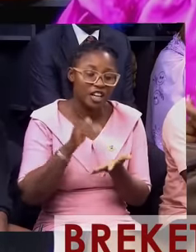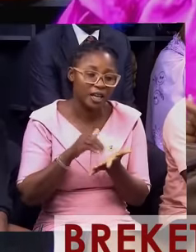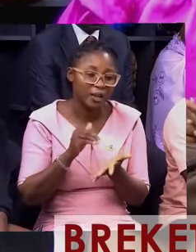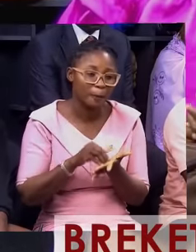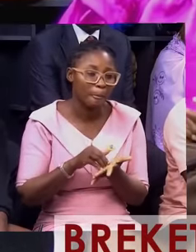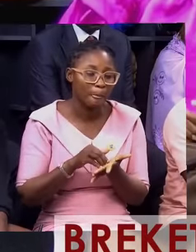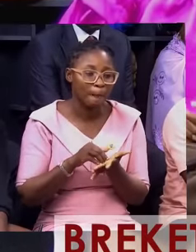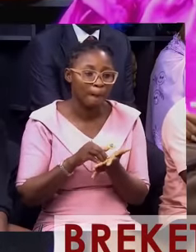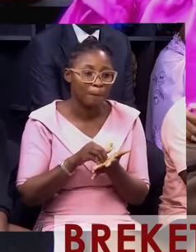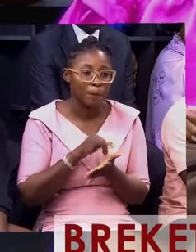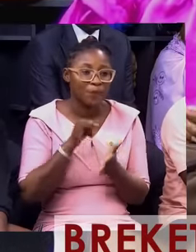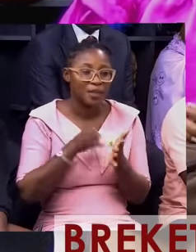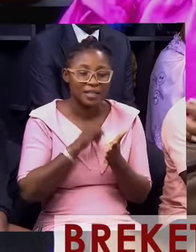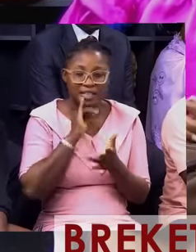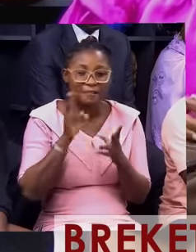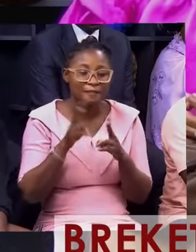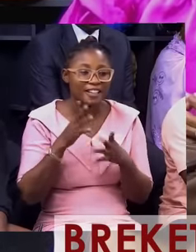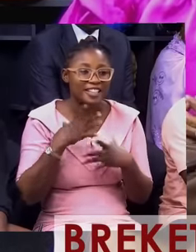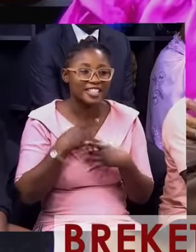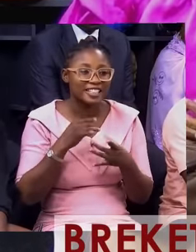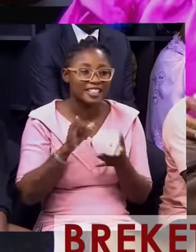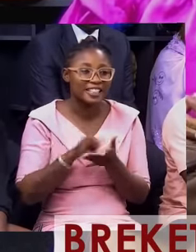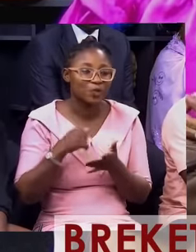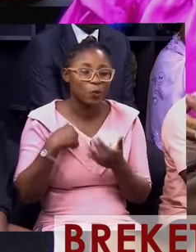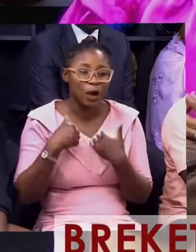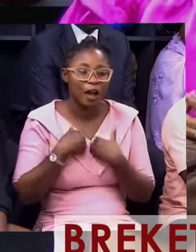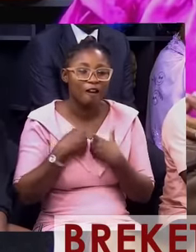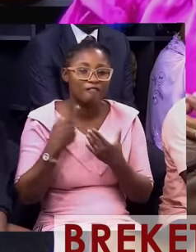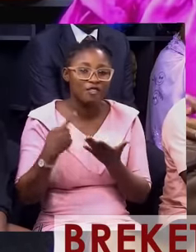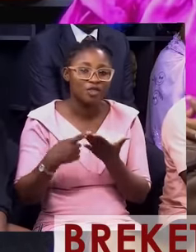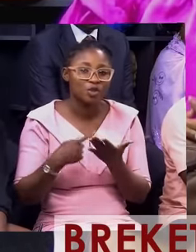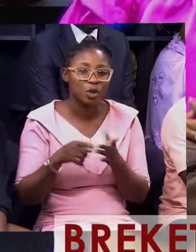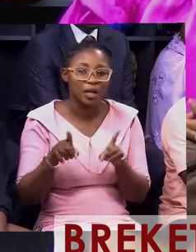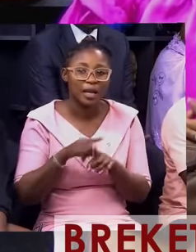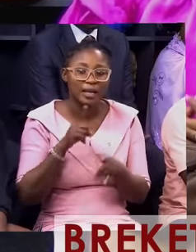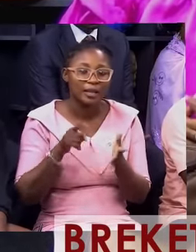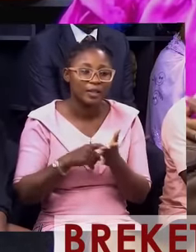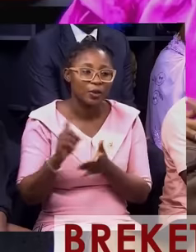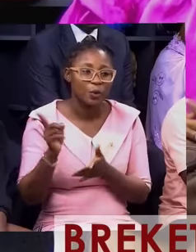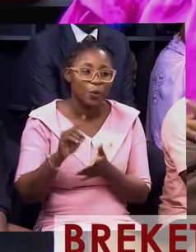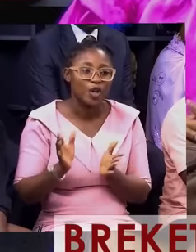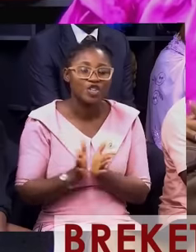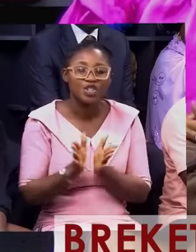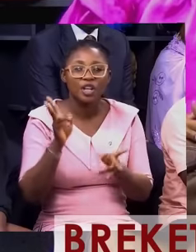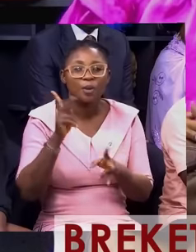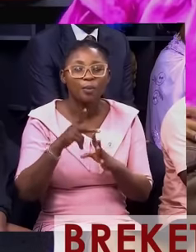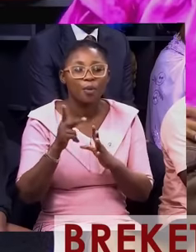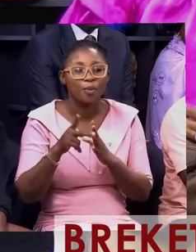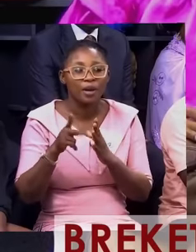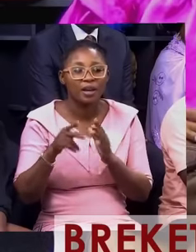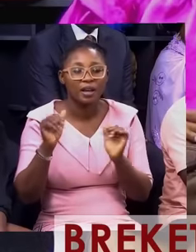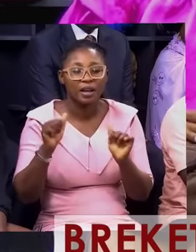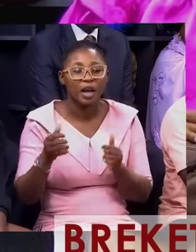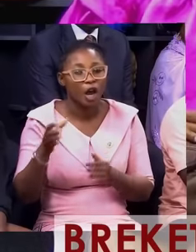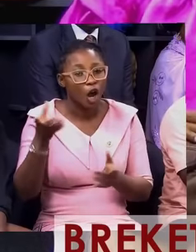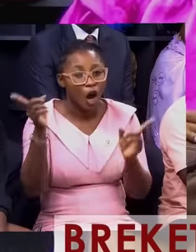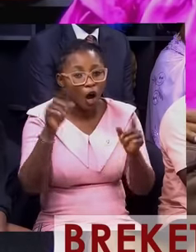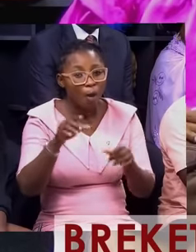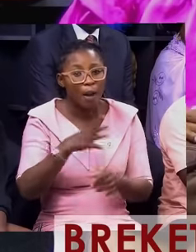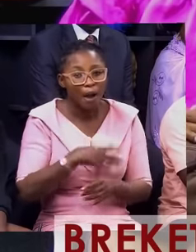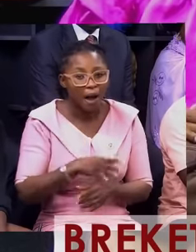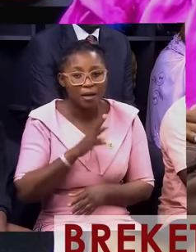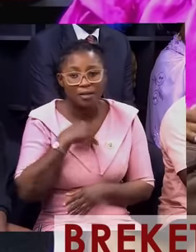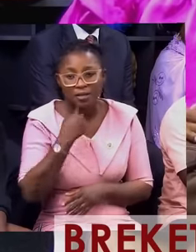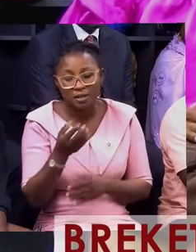again and it is very interesting that we have a fora like this where the general public can come and hear their